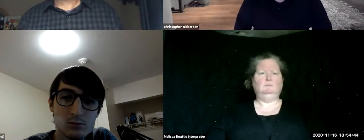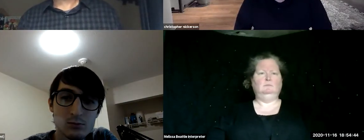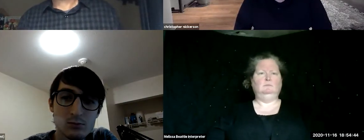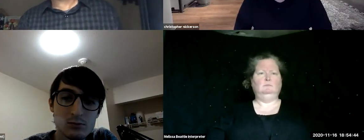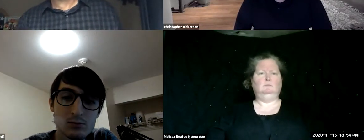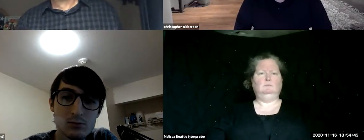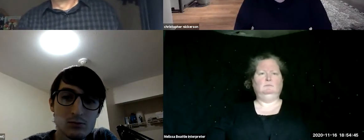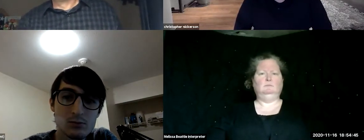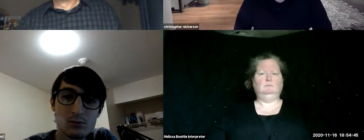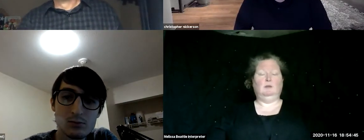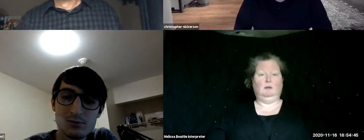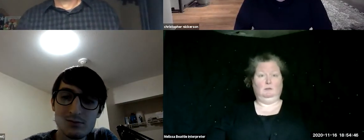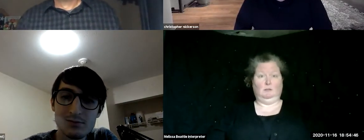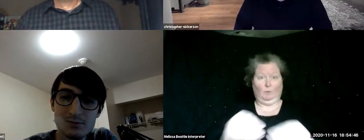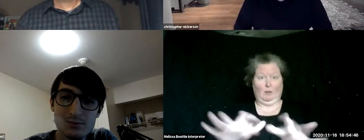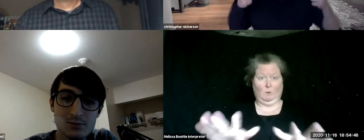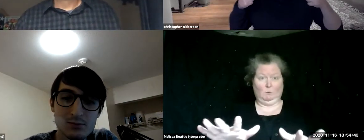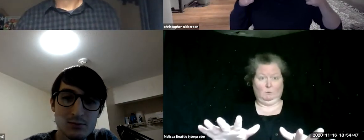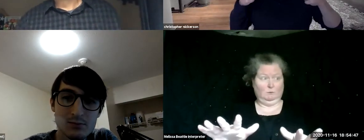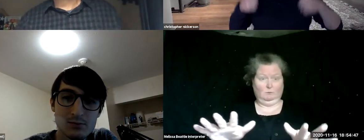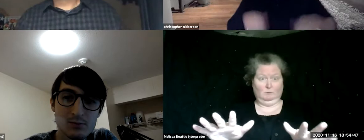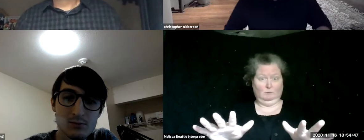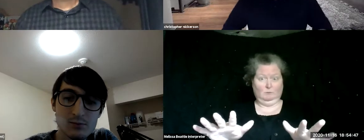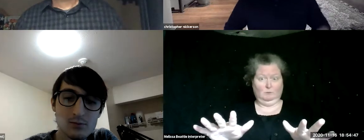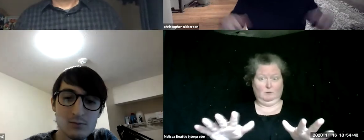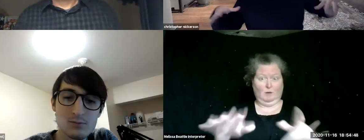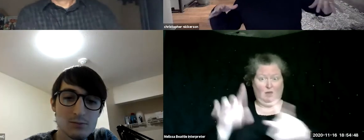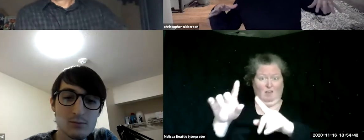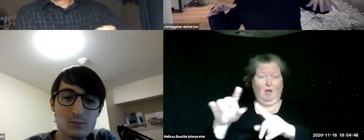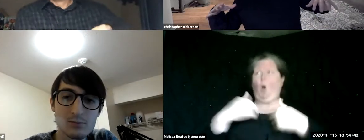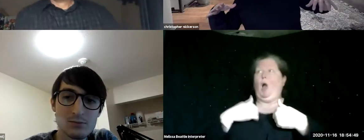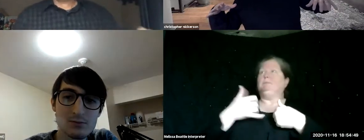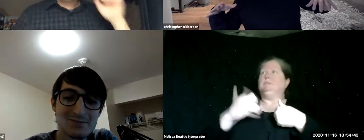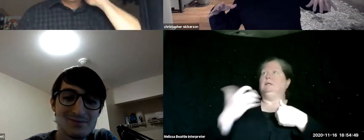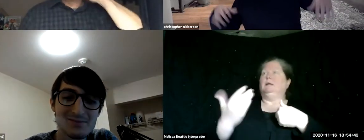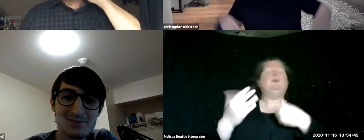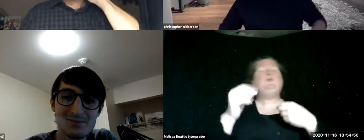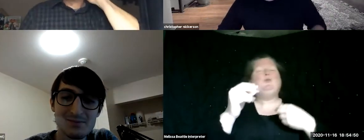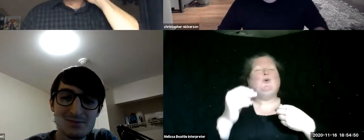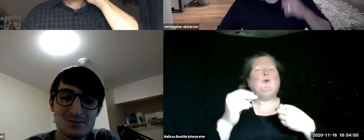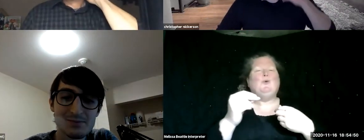Did we lose them? Oh, I'm still here. No, the questions. Oh, I'm on.